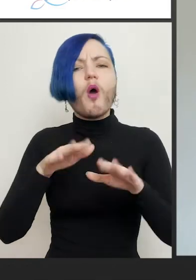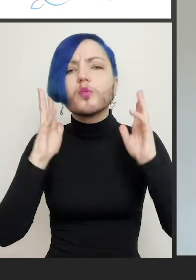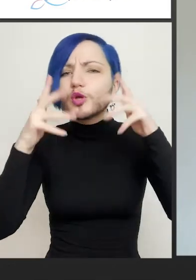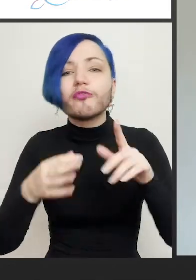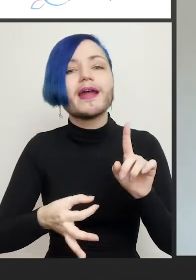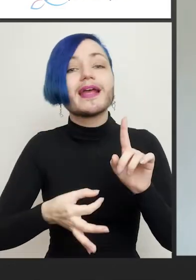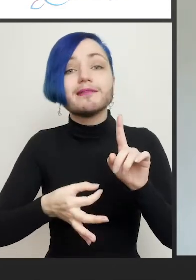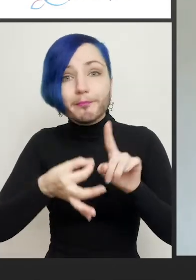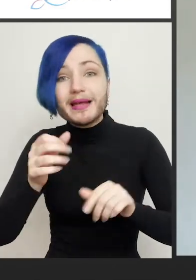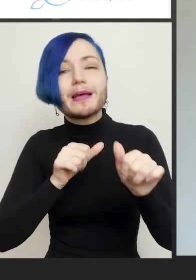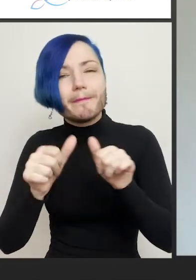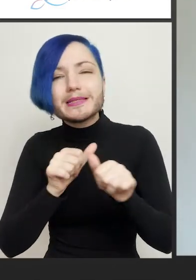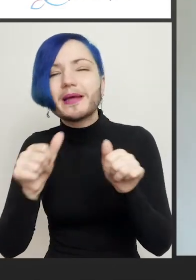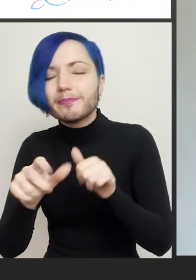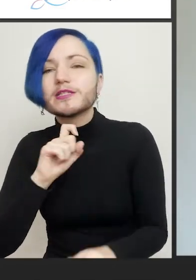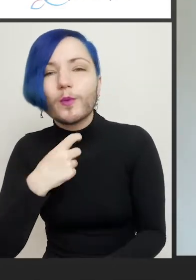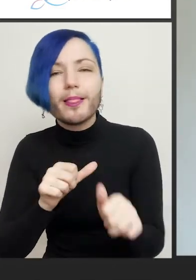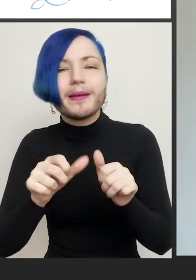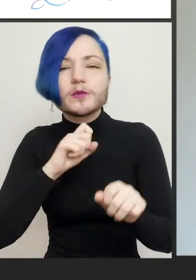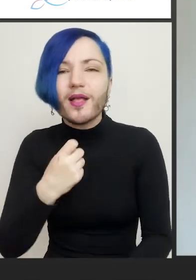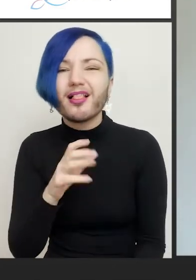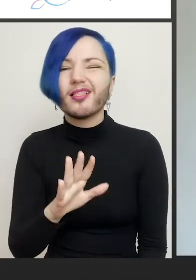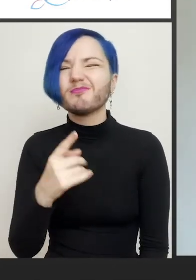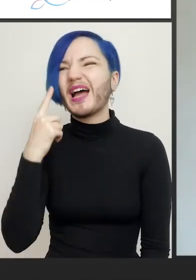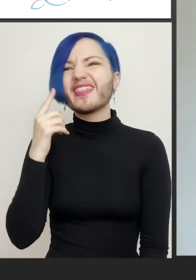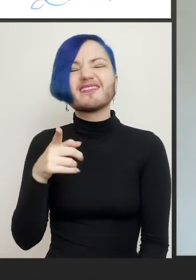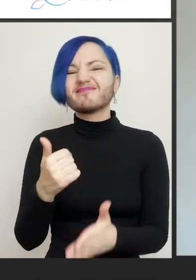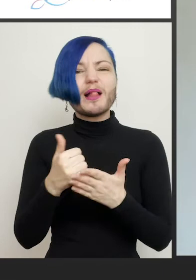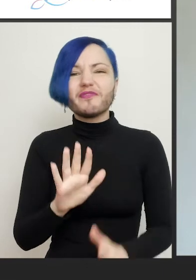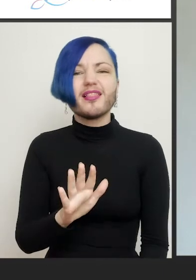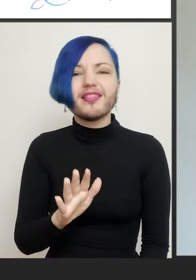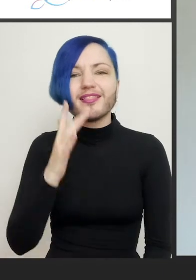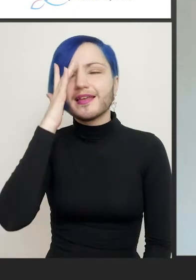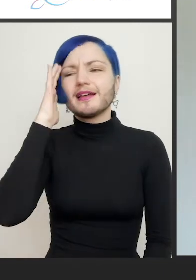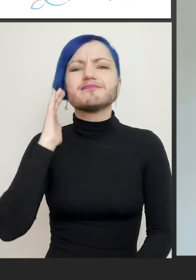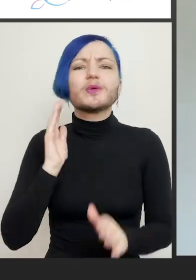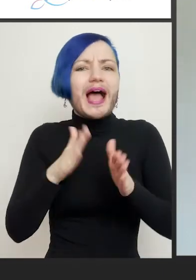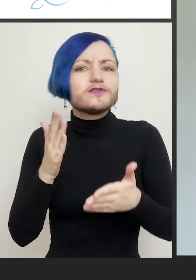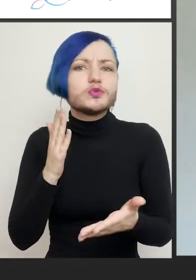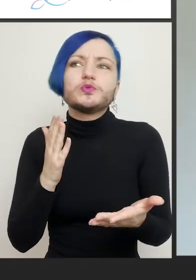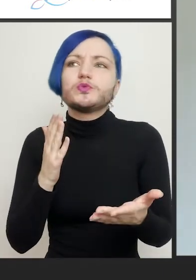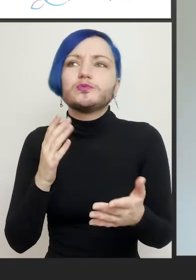gets better all the time. But I don't think that, that doesn't always have to be the case. It's just